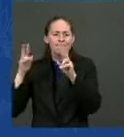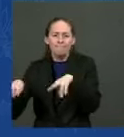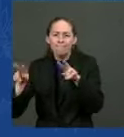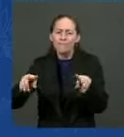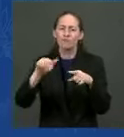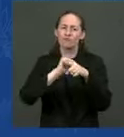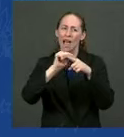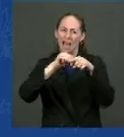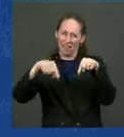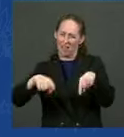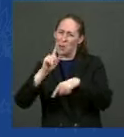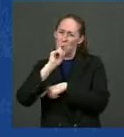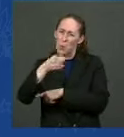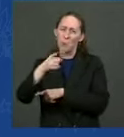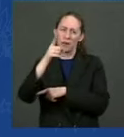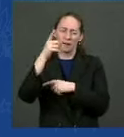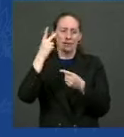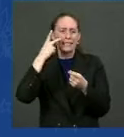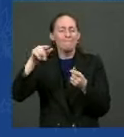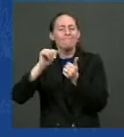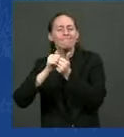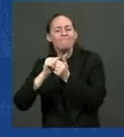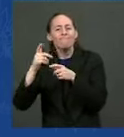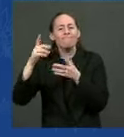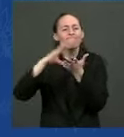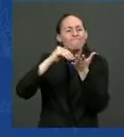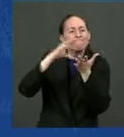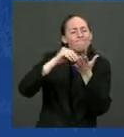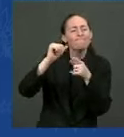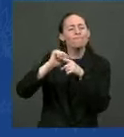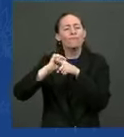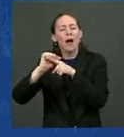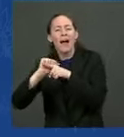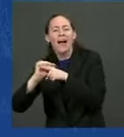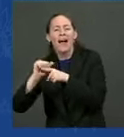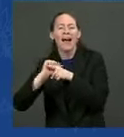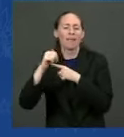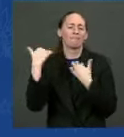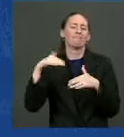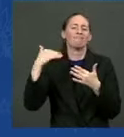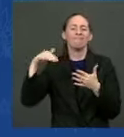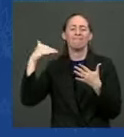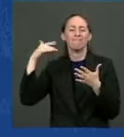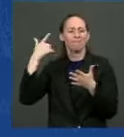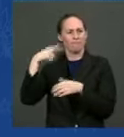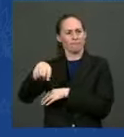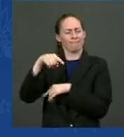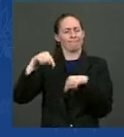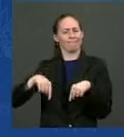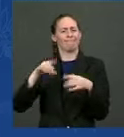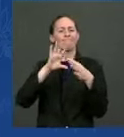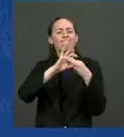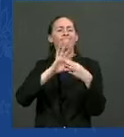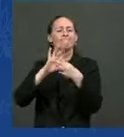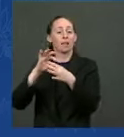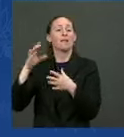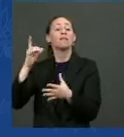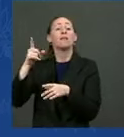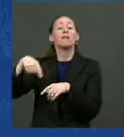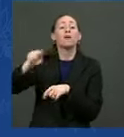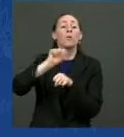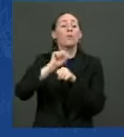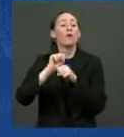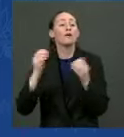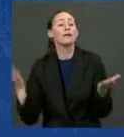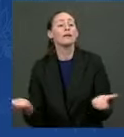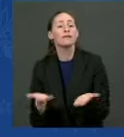hard-working folks come to learn how to operate road graders and so much more. Where workers use virtual reality to